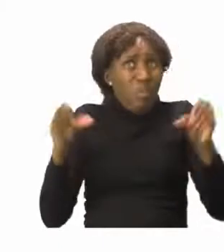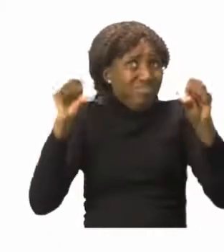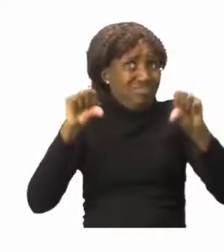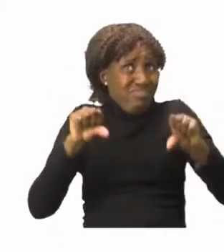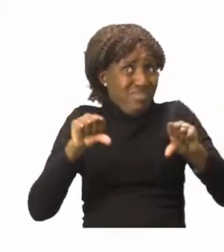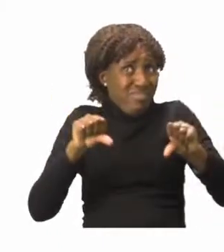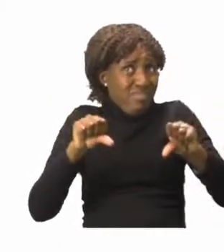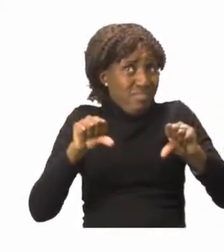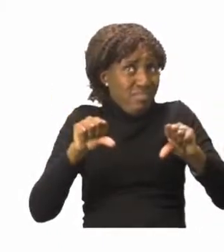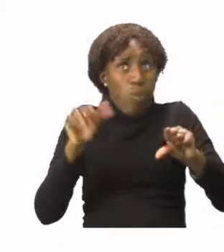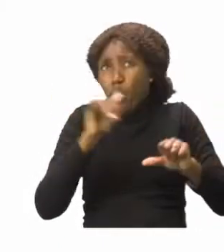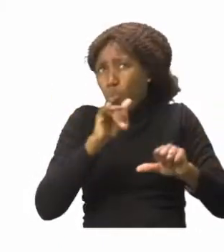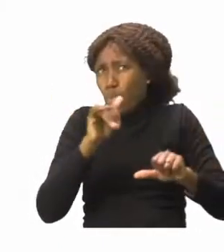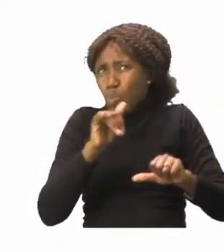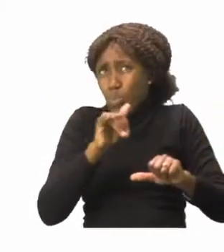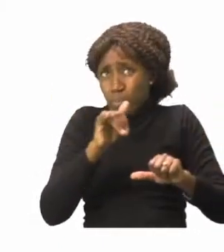not healthy?